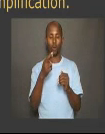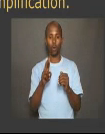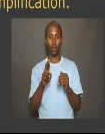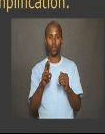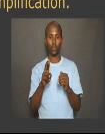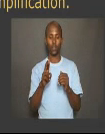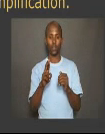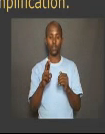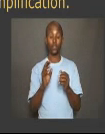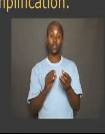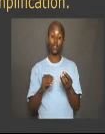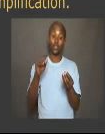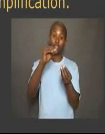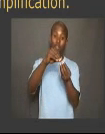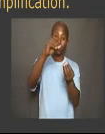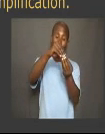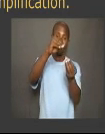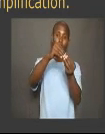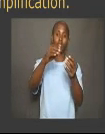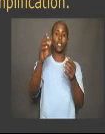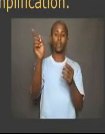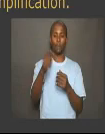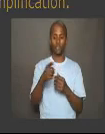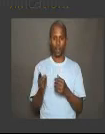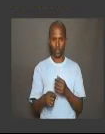requires further simplification.